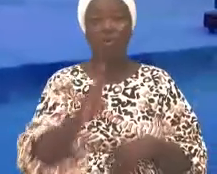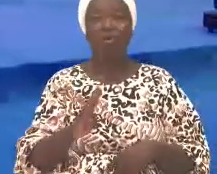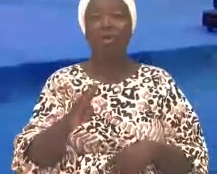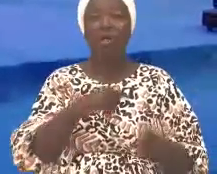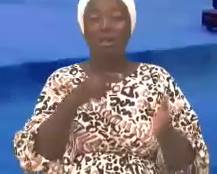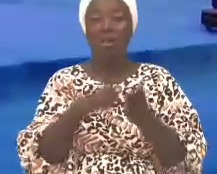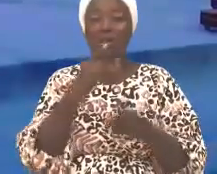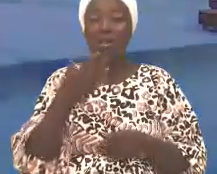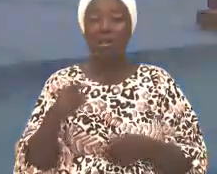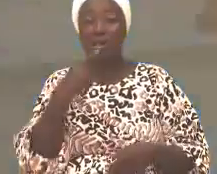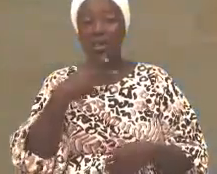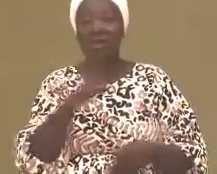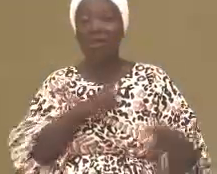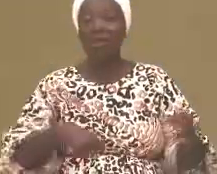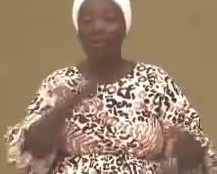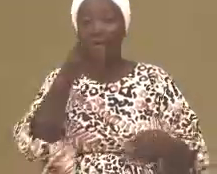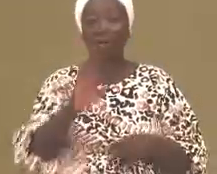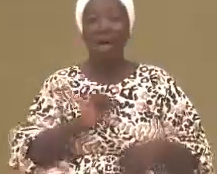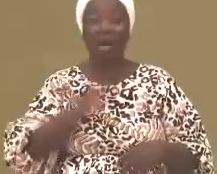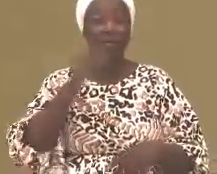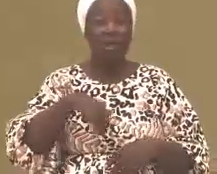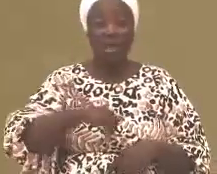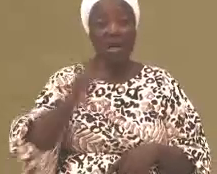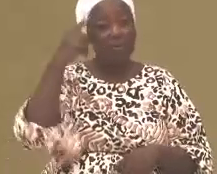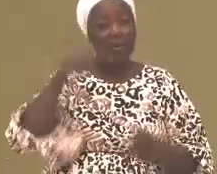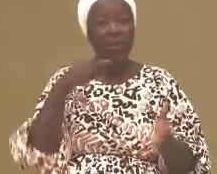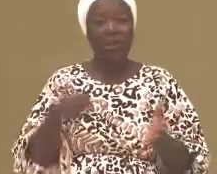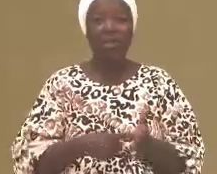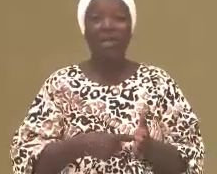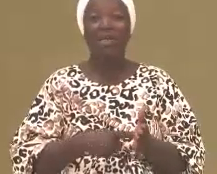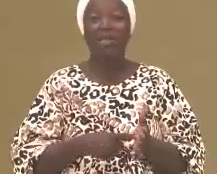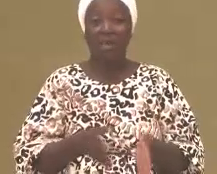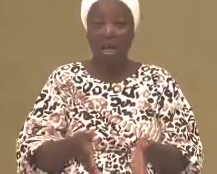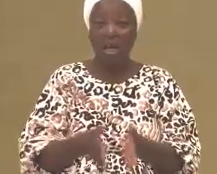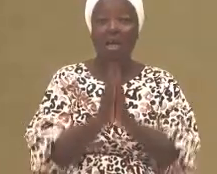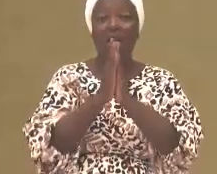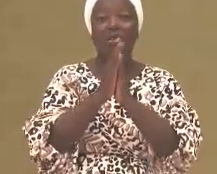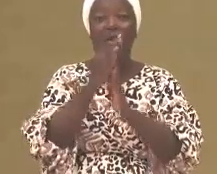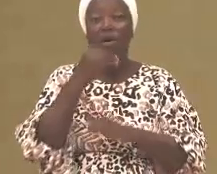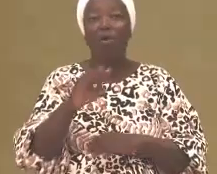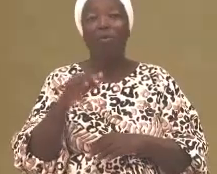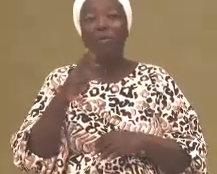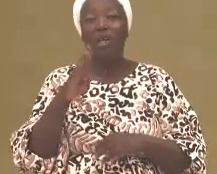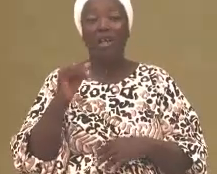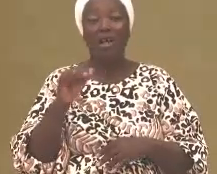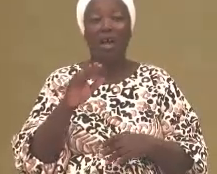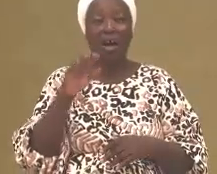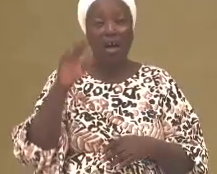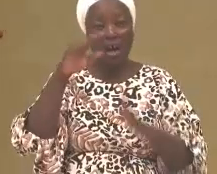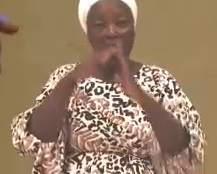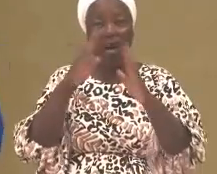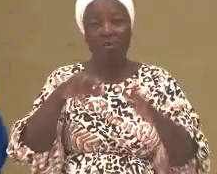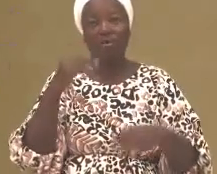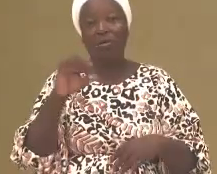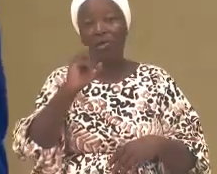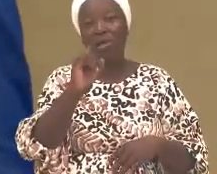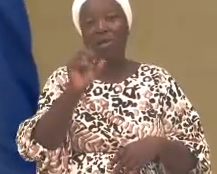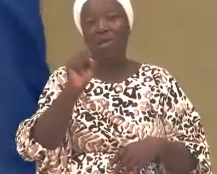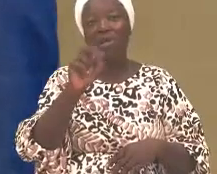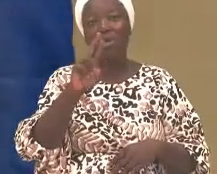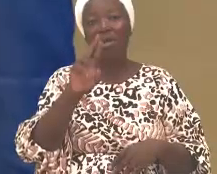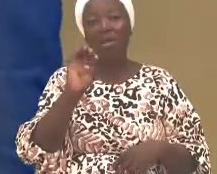God. I will yet for this be inquired of by the house of Israel to do it for them.